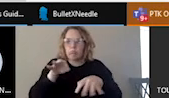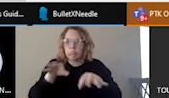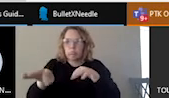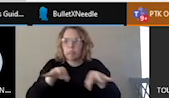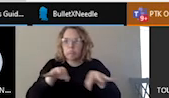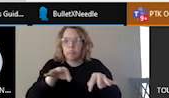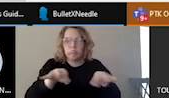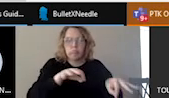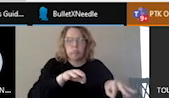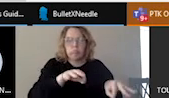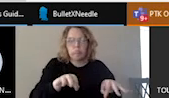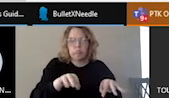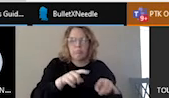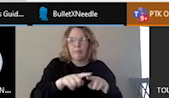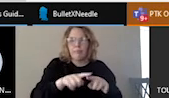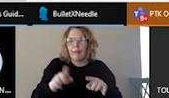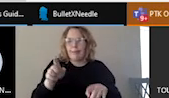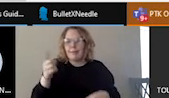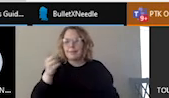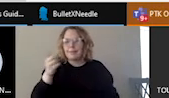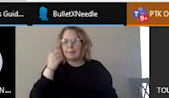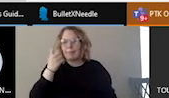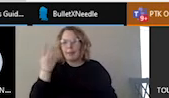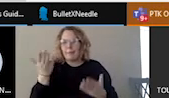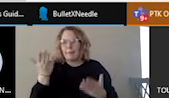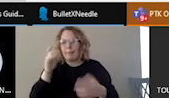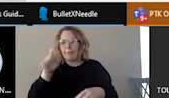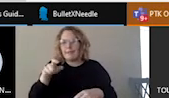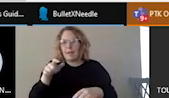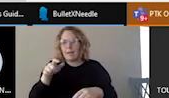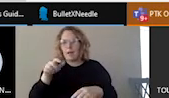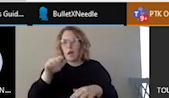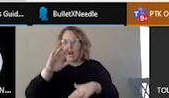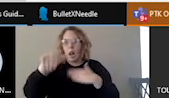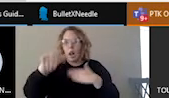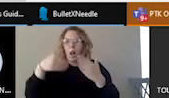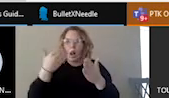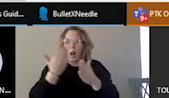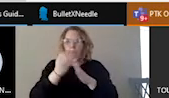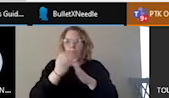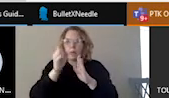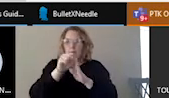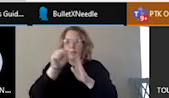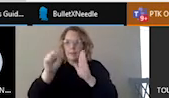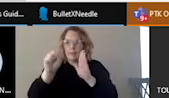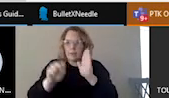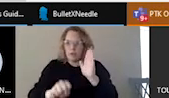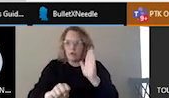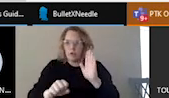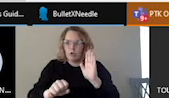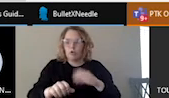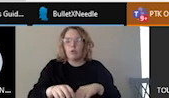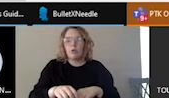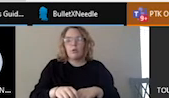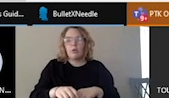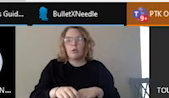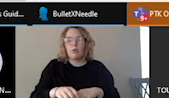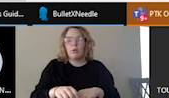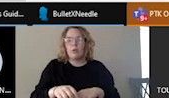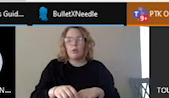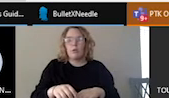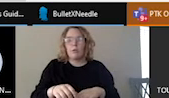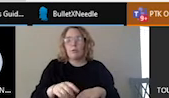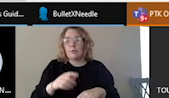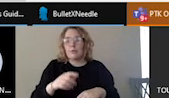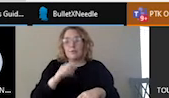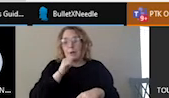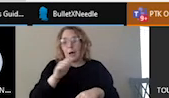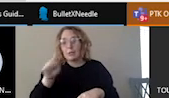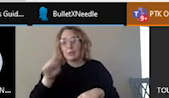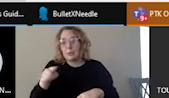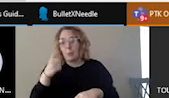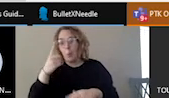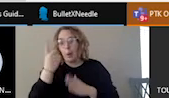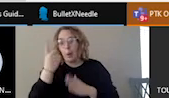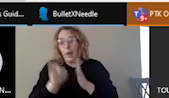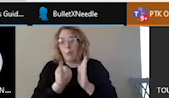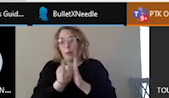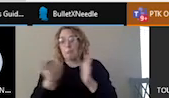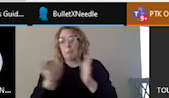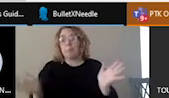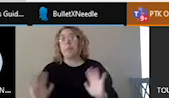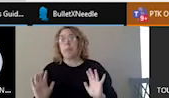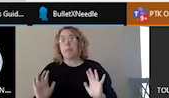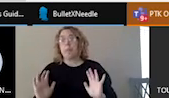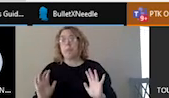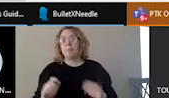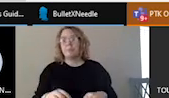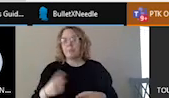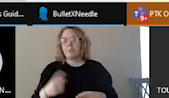something that would probably take like a whole semester to go over, right? Not just a kind of 1 hour talk. Any other questions?